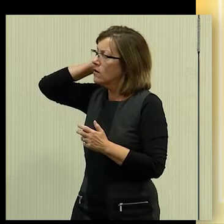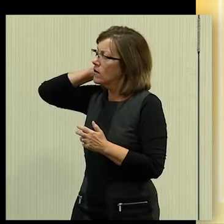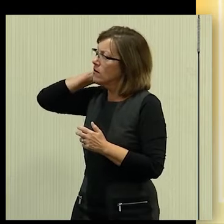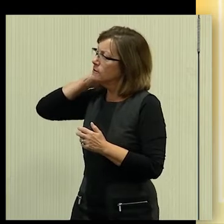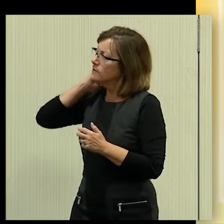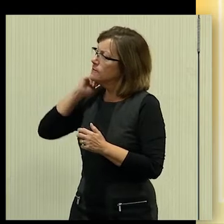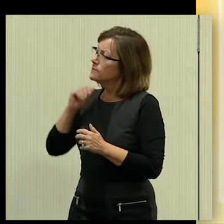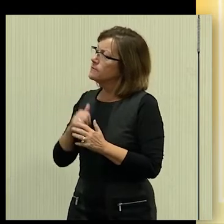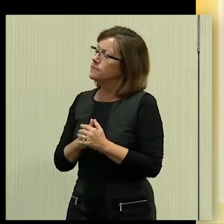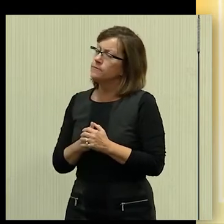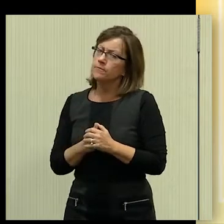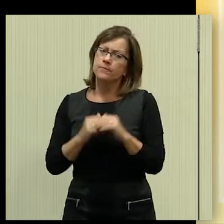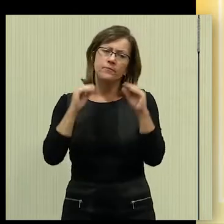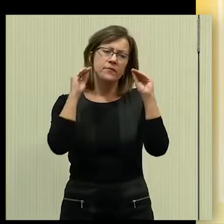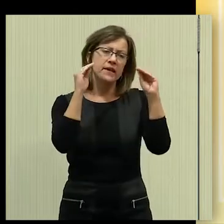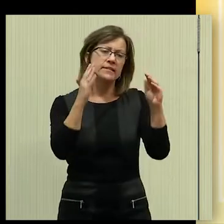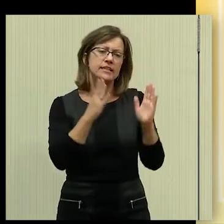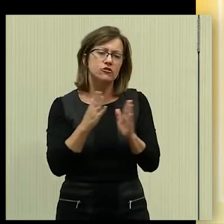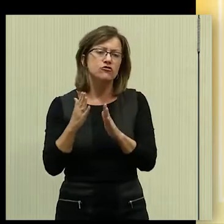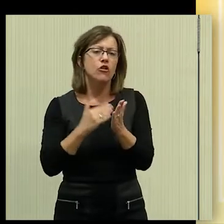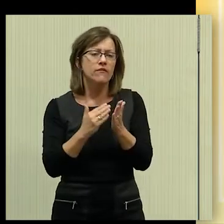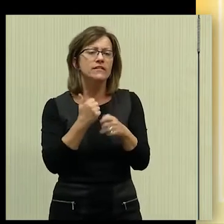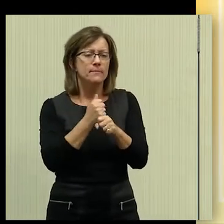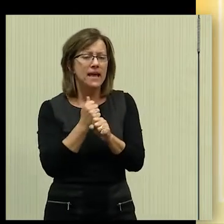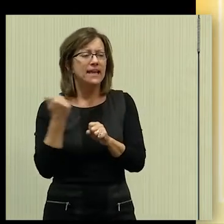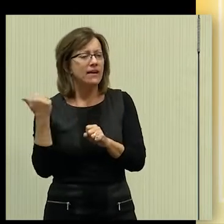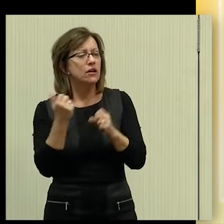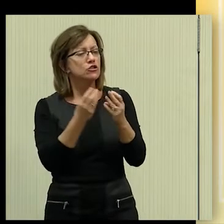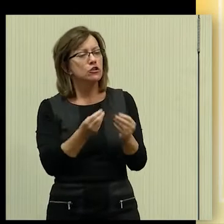teachers often make up solution kits in their classroom.